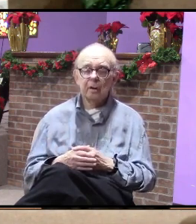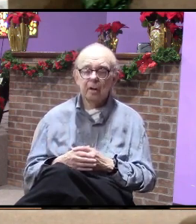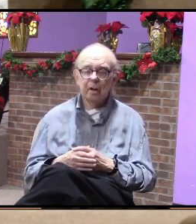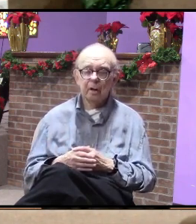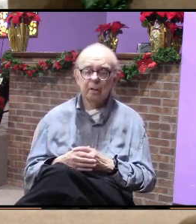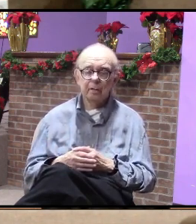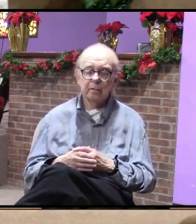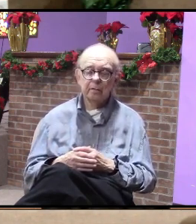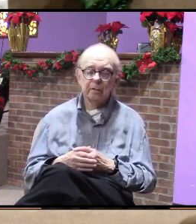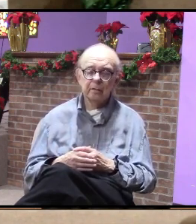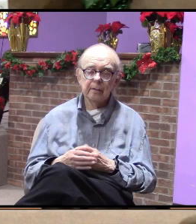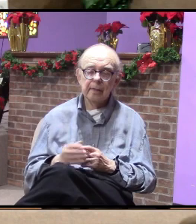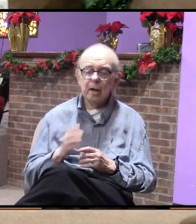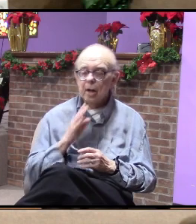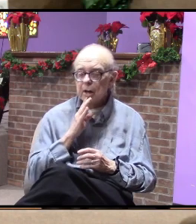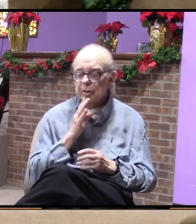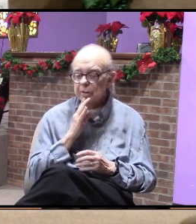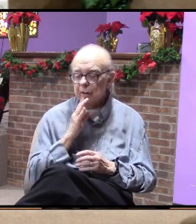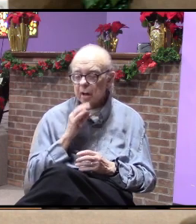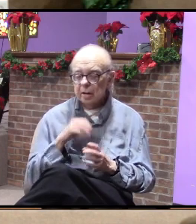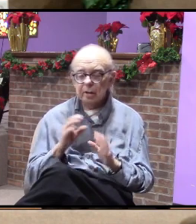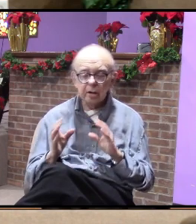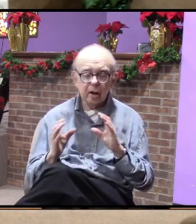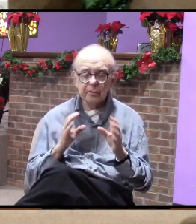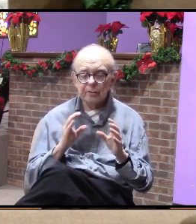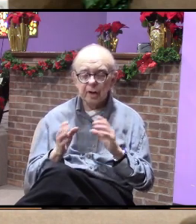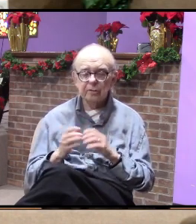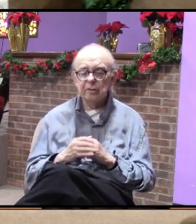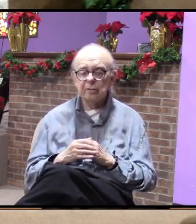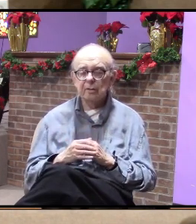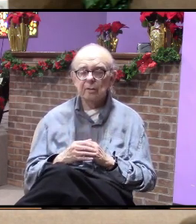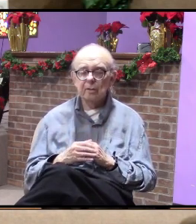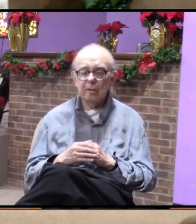through talking and conversations,